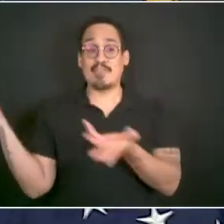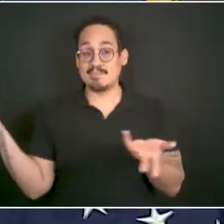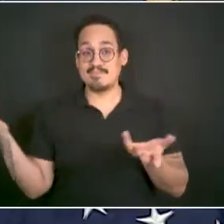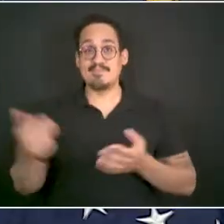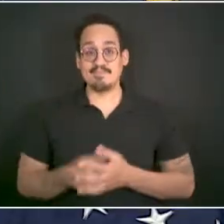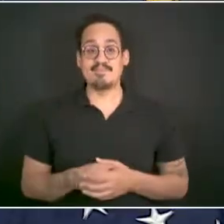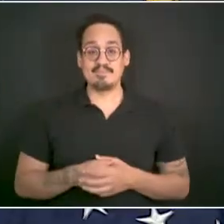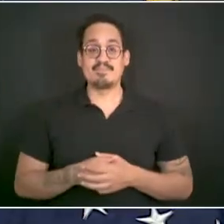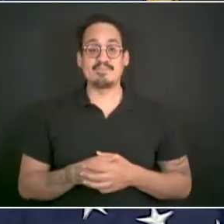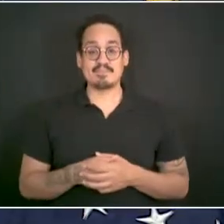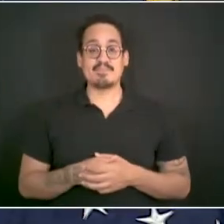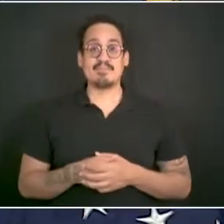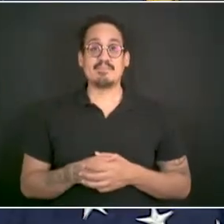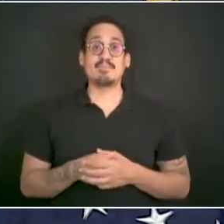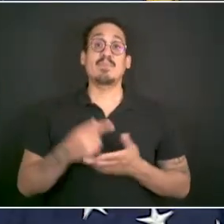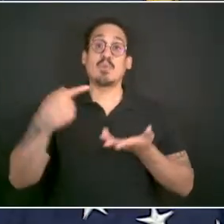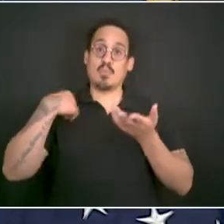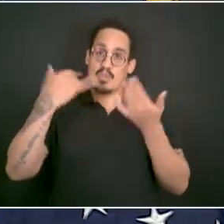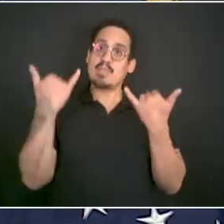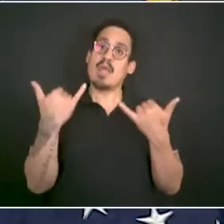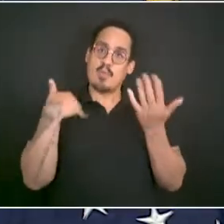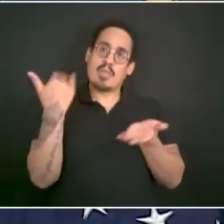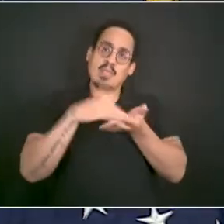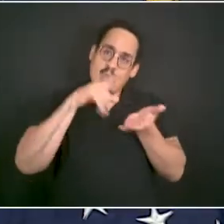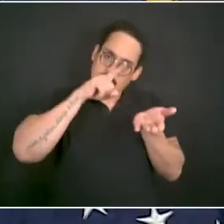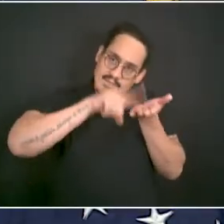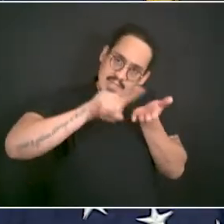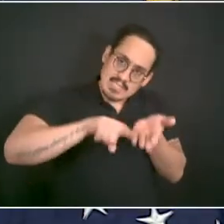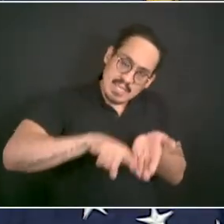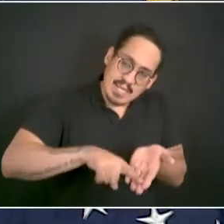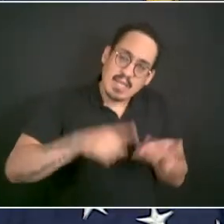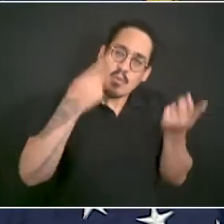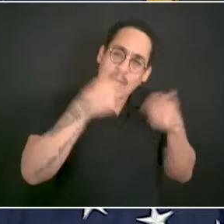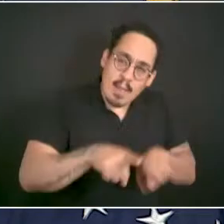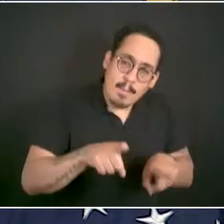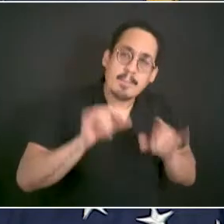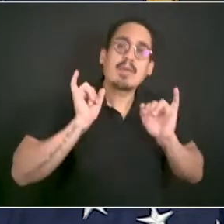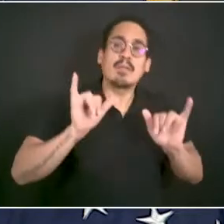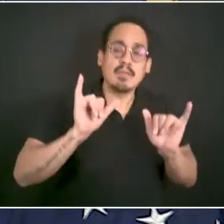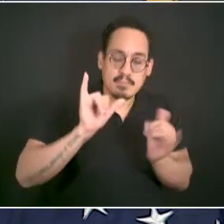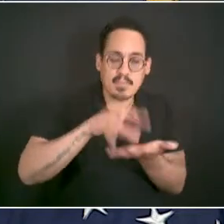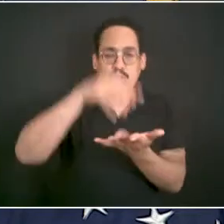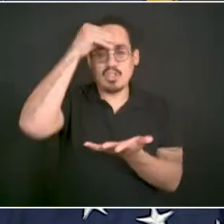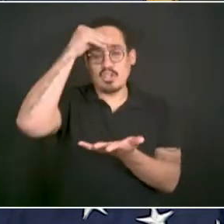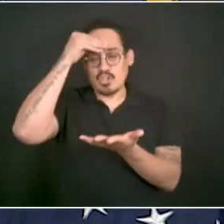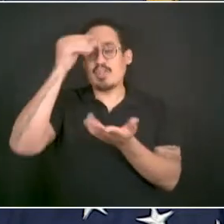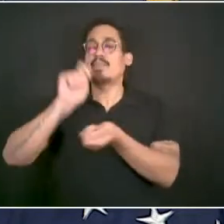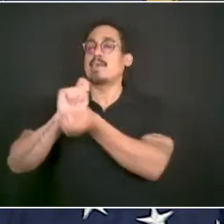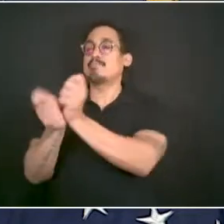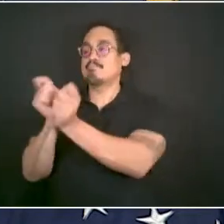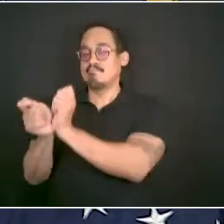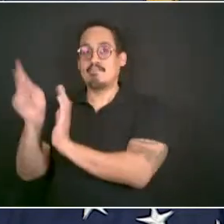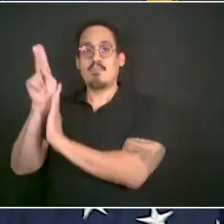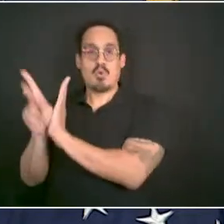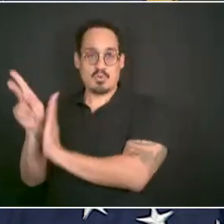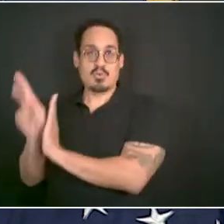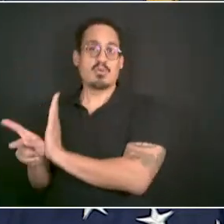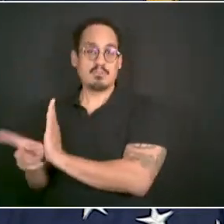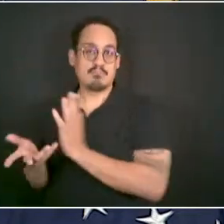what happened here, and then we'll learn from that. And protocols will be put in place based on what we learn from that.